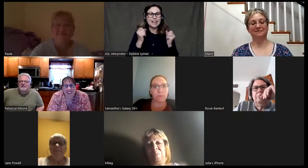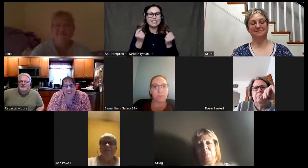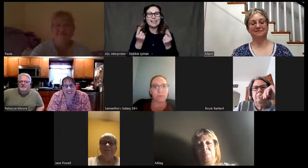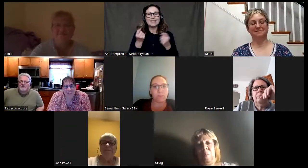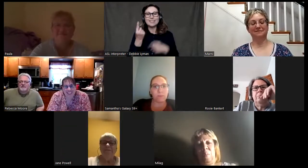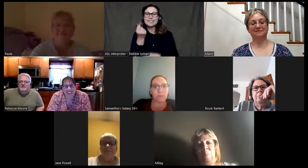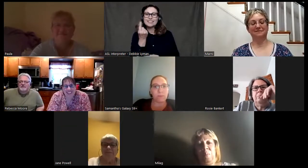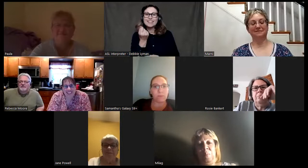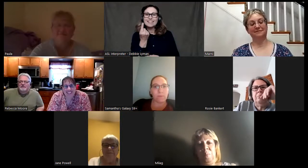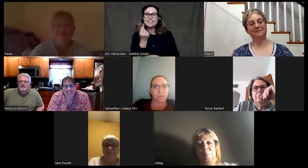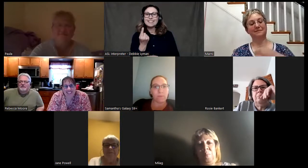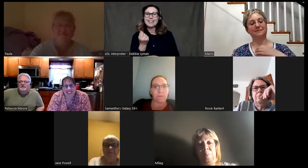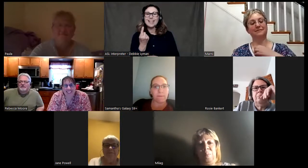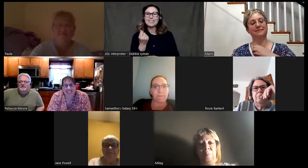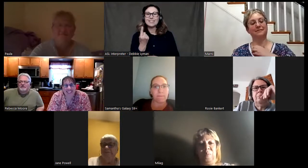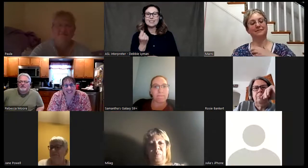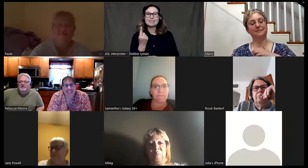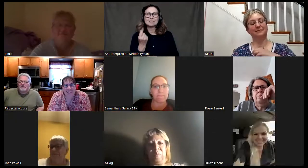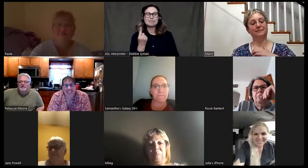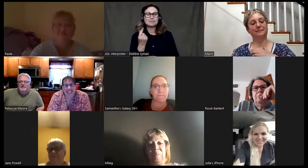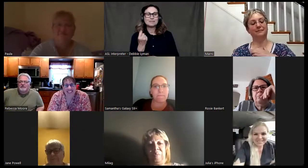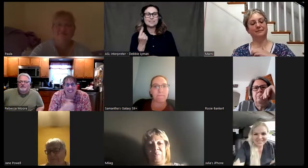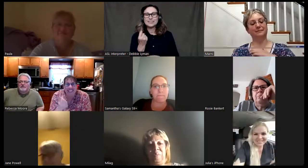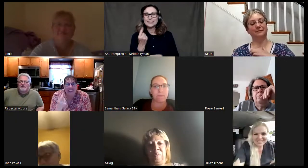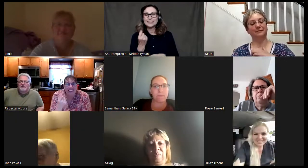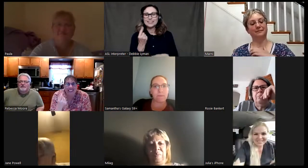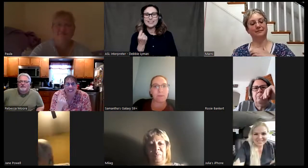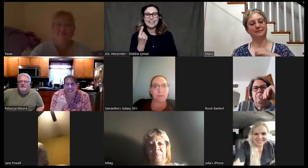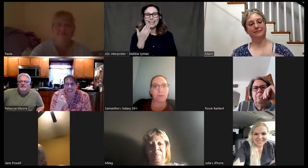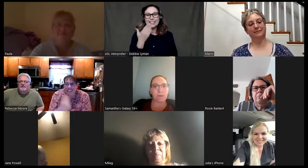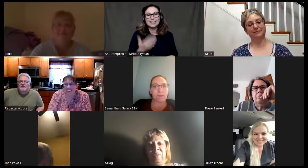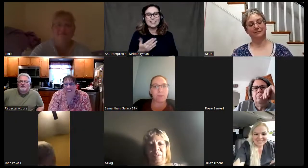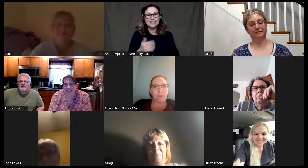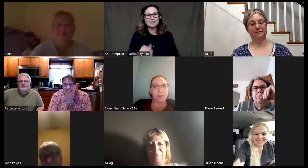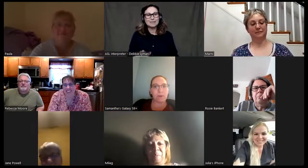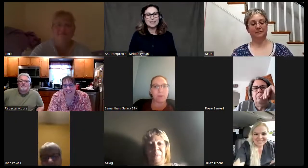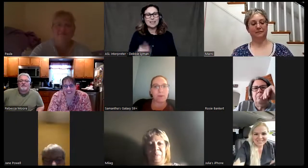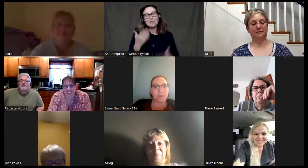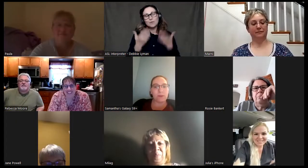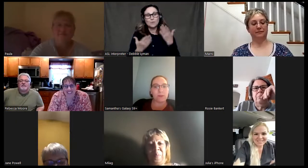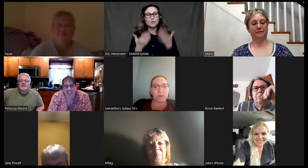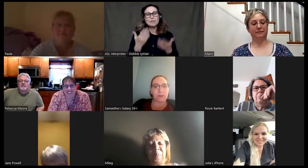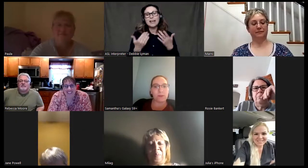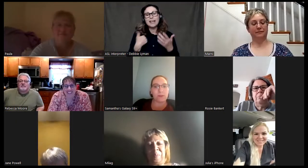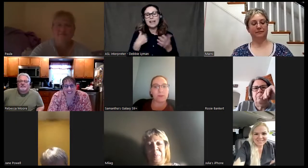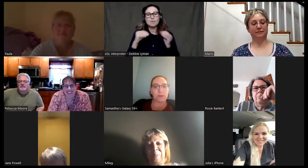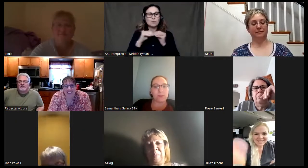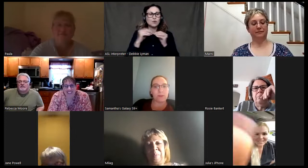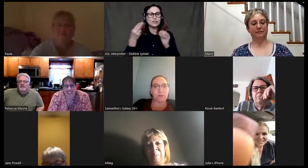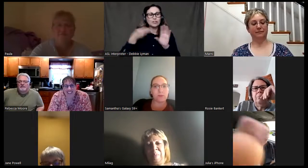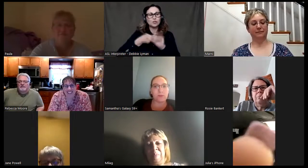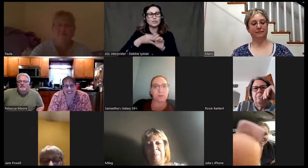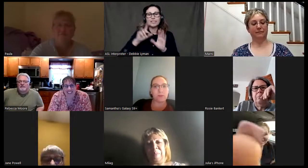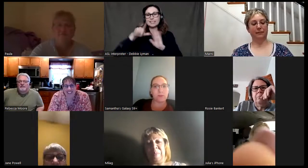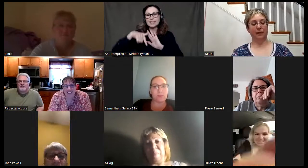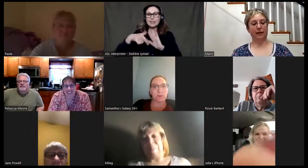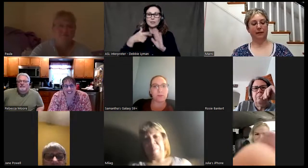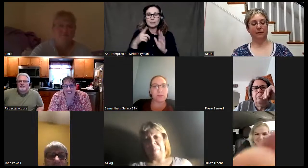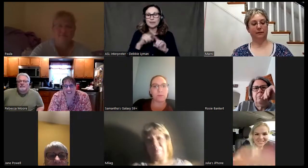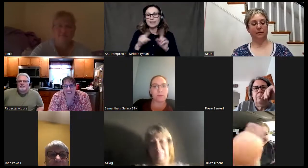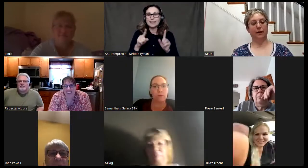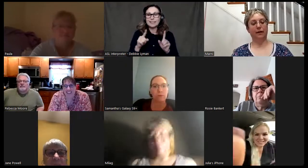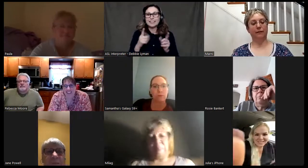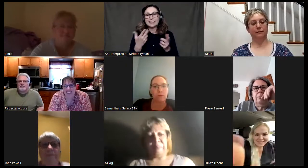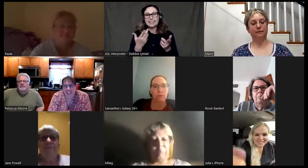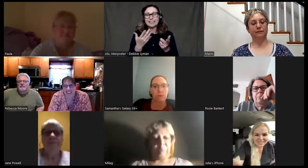So we got 11. 11. Okay, that's good. And we may have more that join us